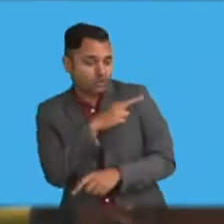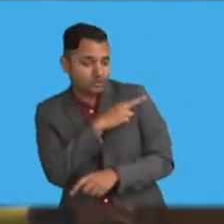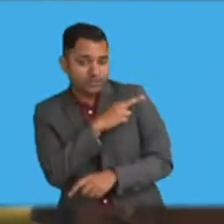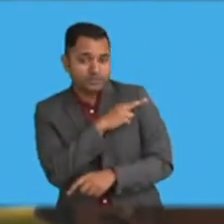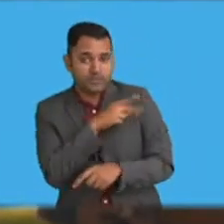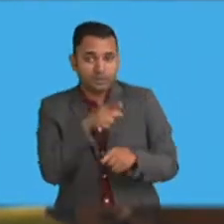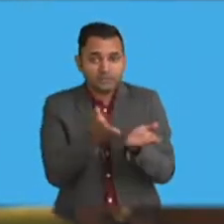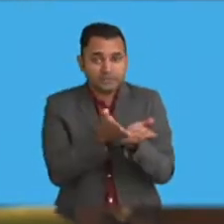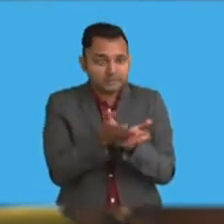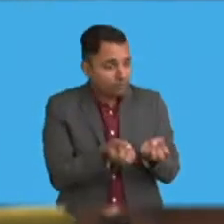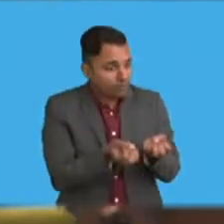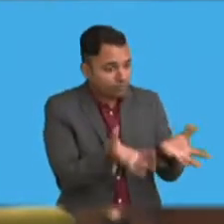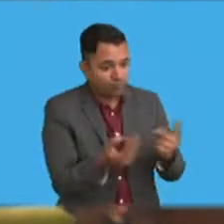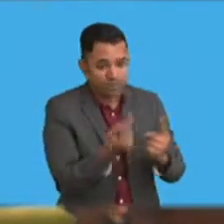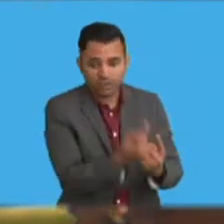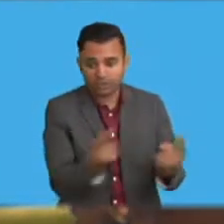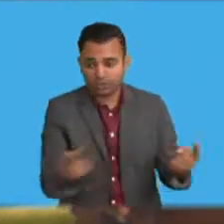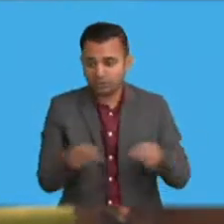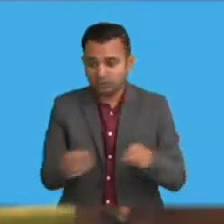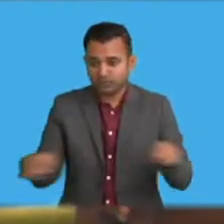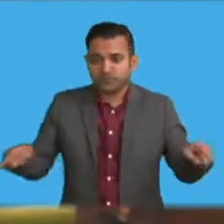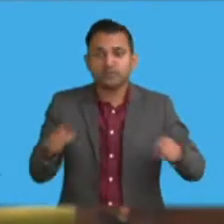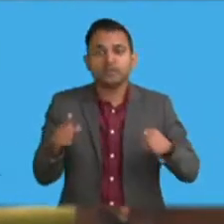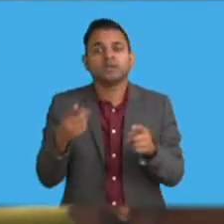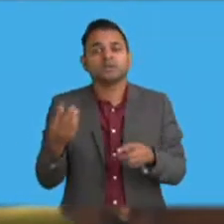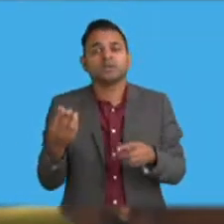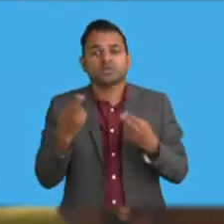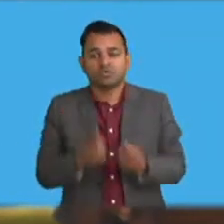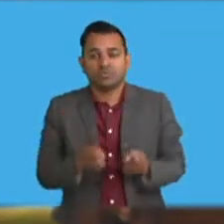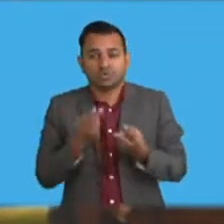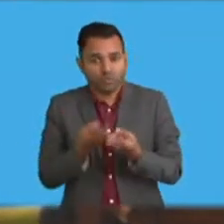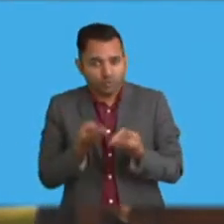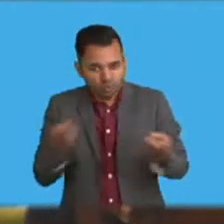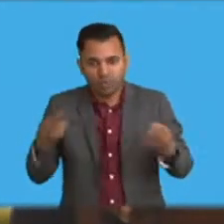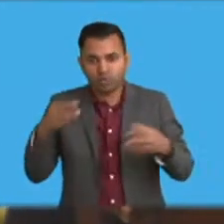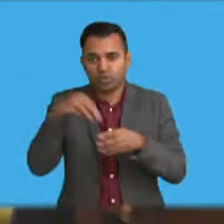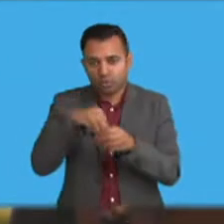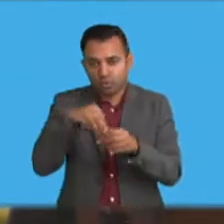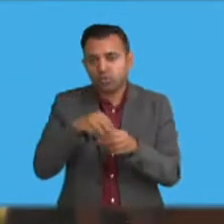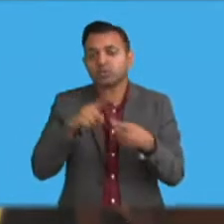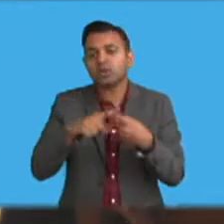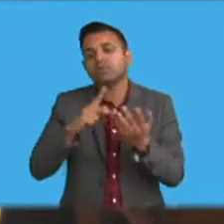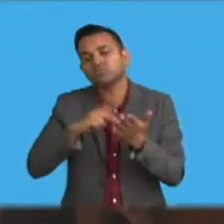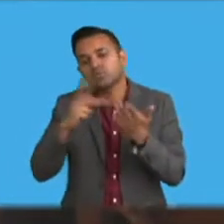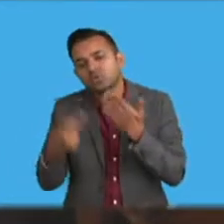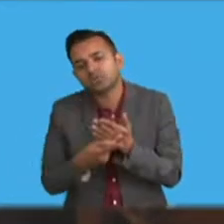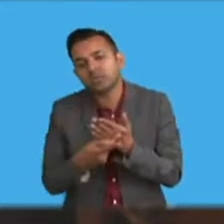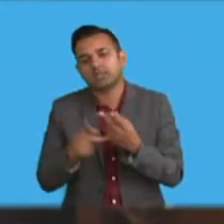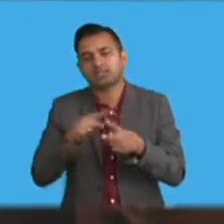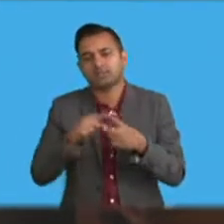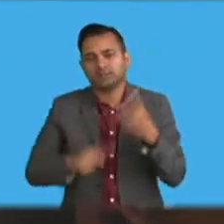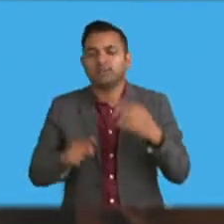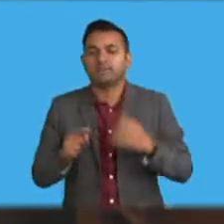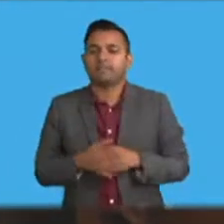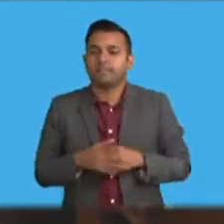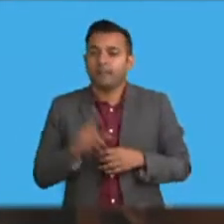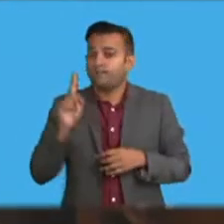Integrated Human Resource Development Program, commonly known as the IHRDP. In the first 2 quarters of